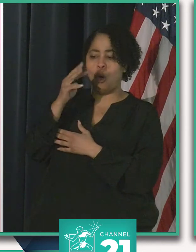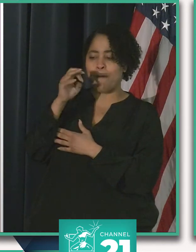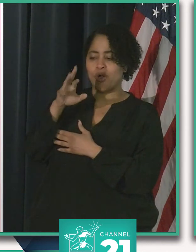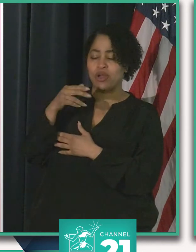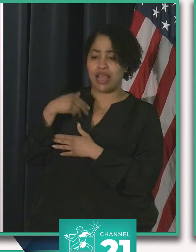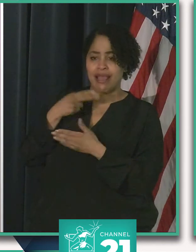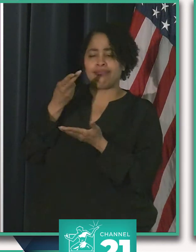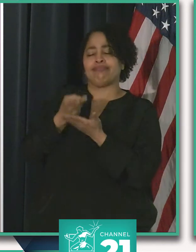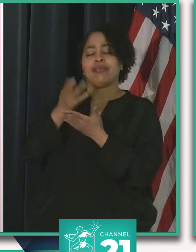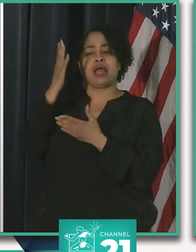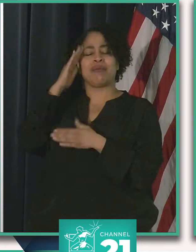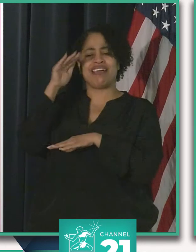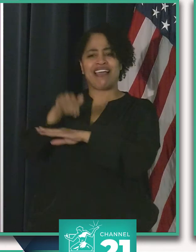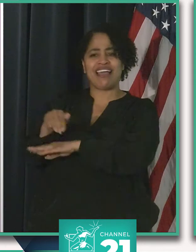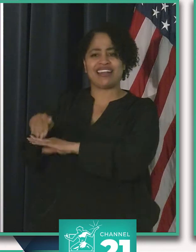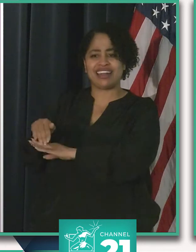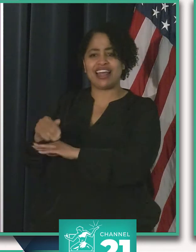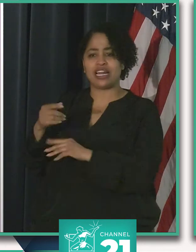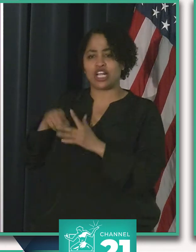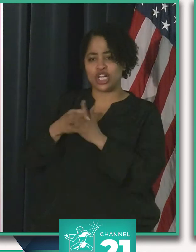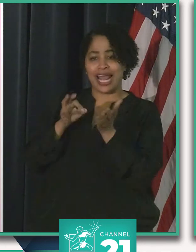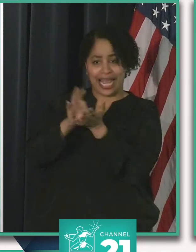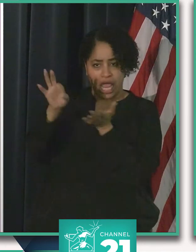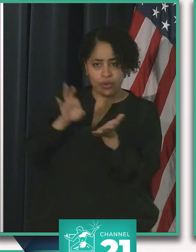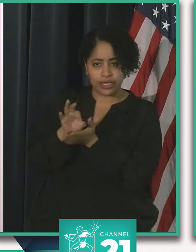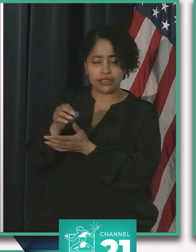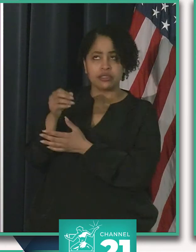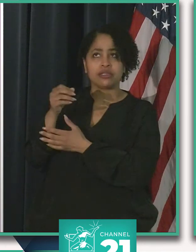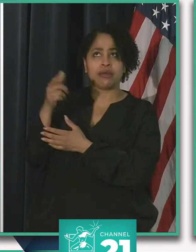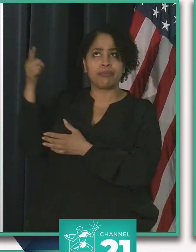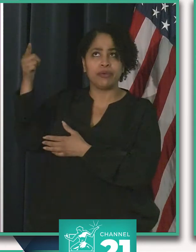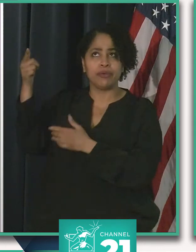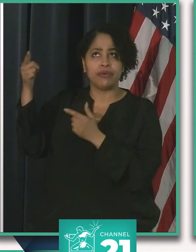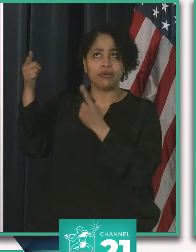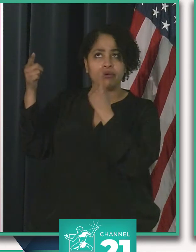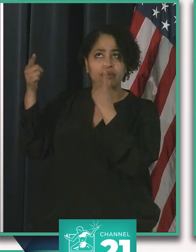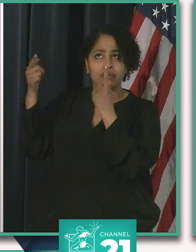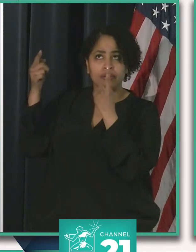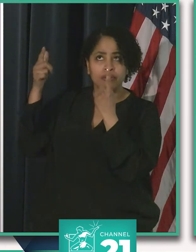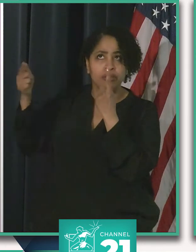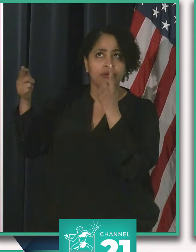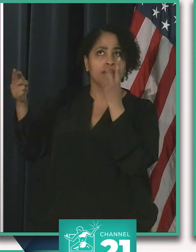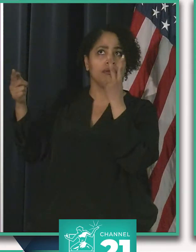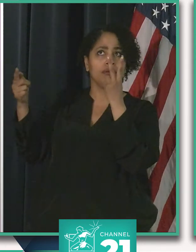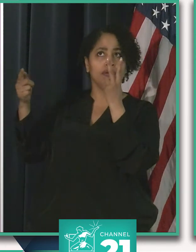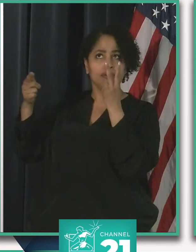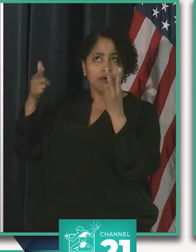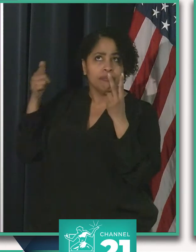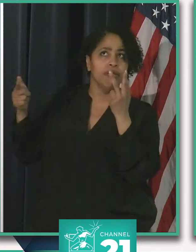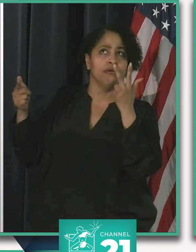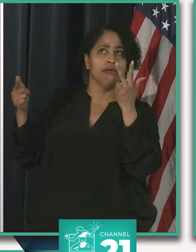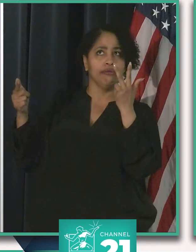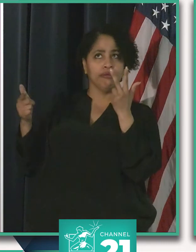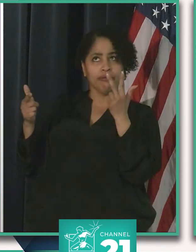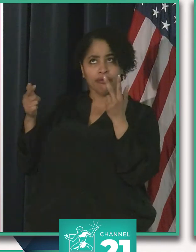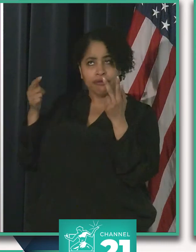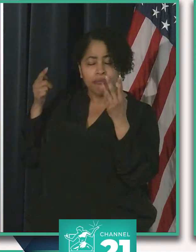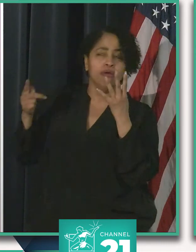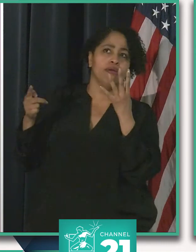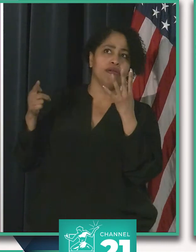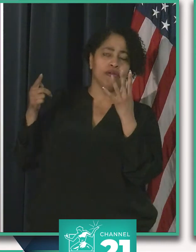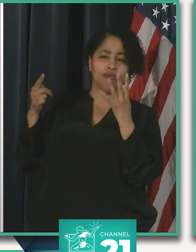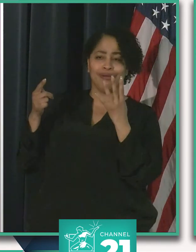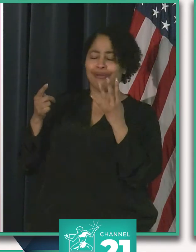at night and actually start counting the bullets that we hear. And it's at